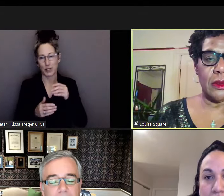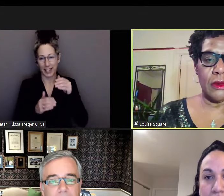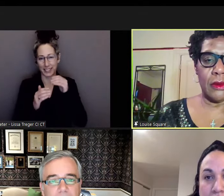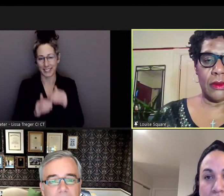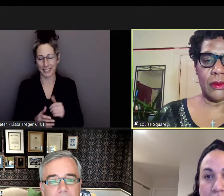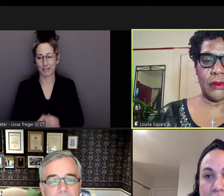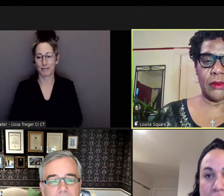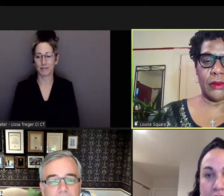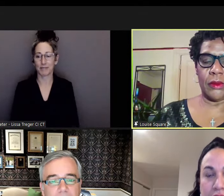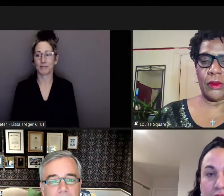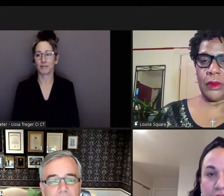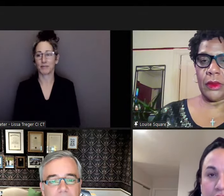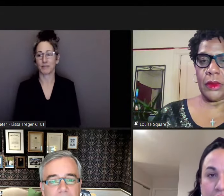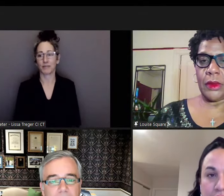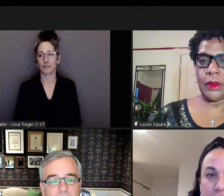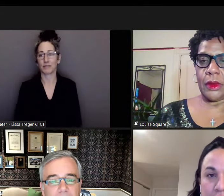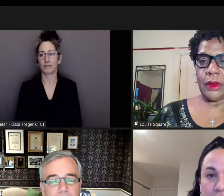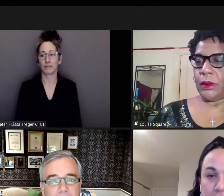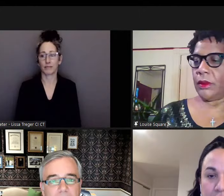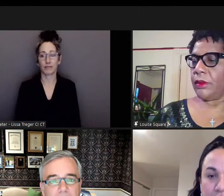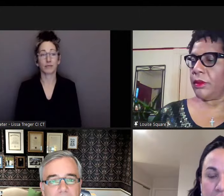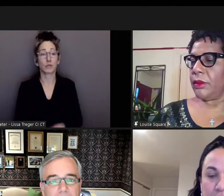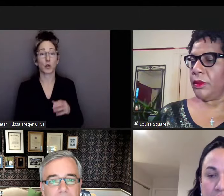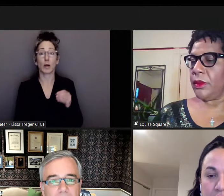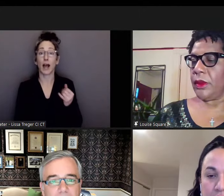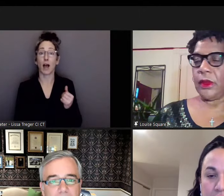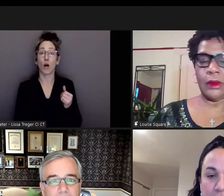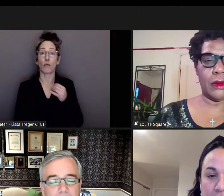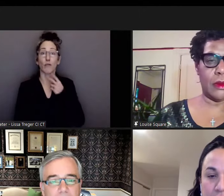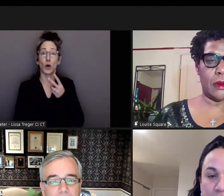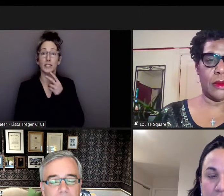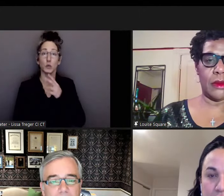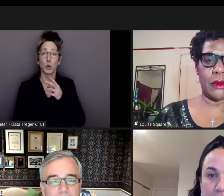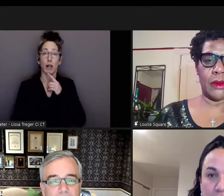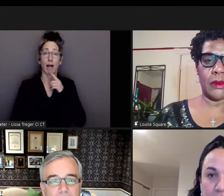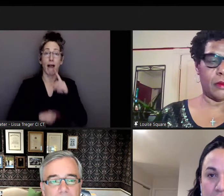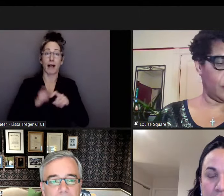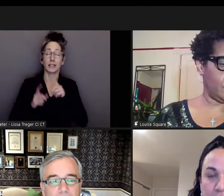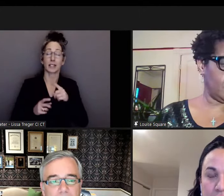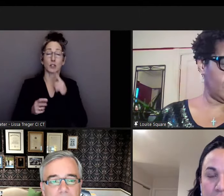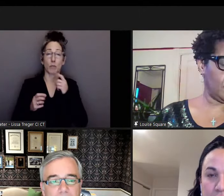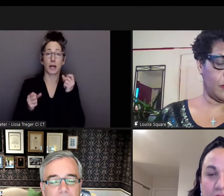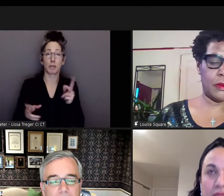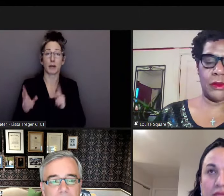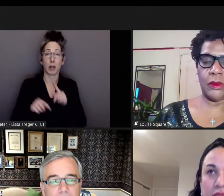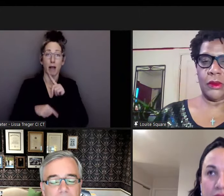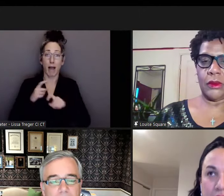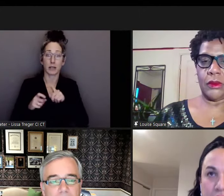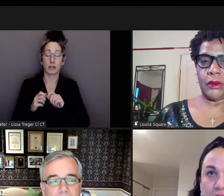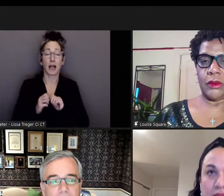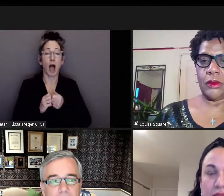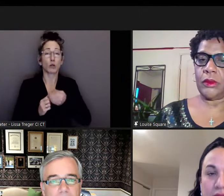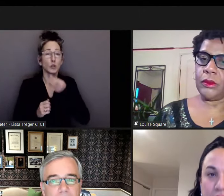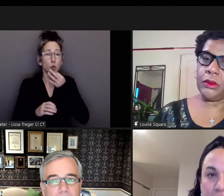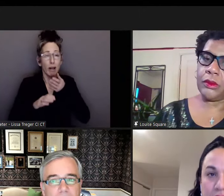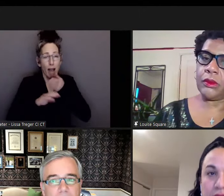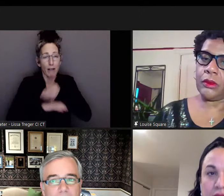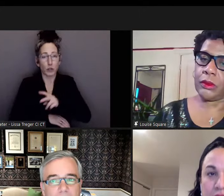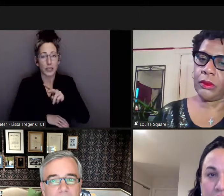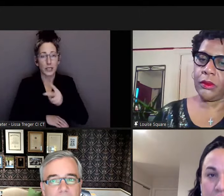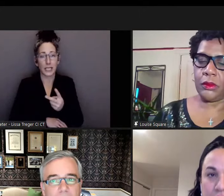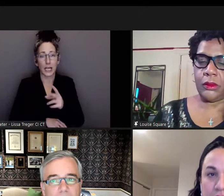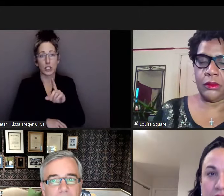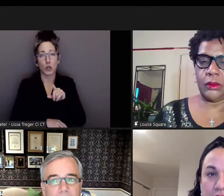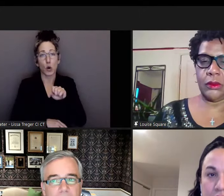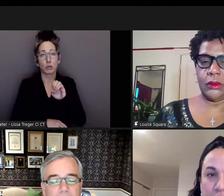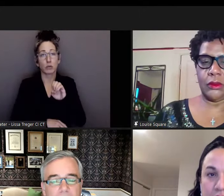question. Thanks, Louise. We had a lot of questions where people were asking about how soon after they receive their second dose they can get back